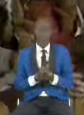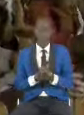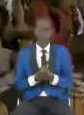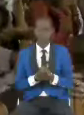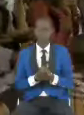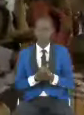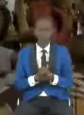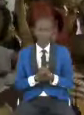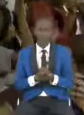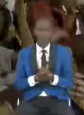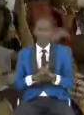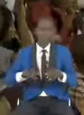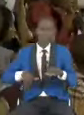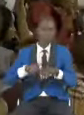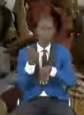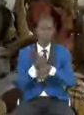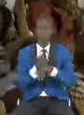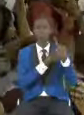Confirmation,